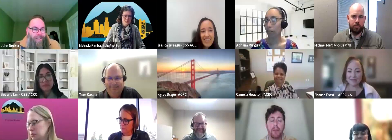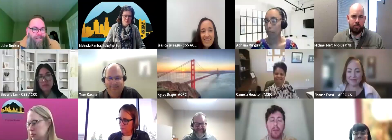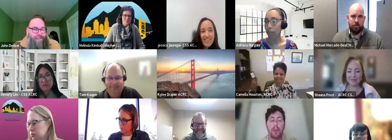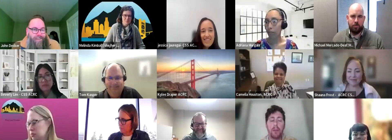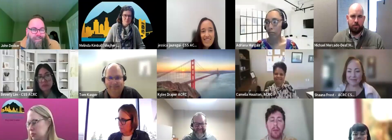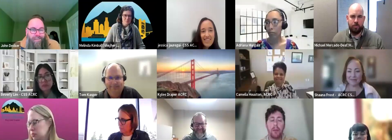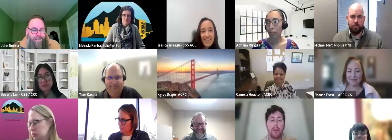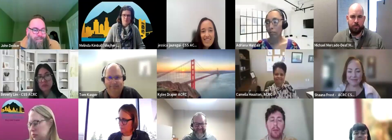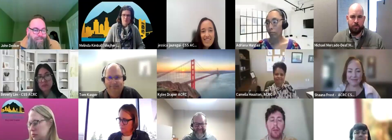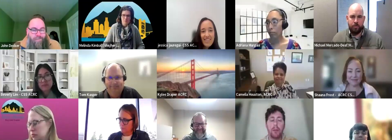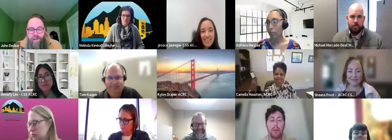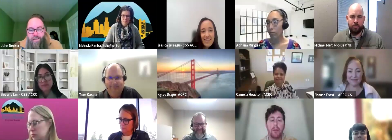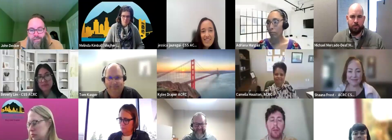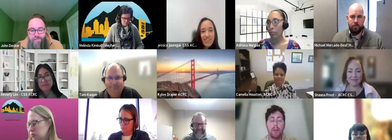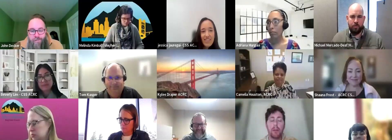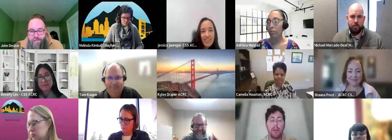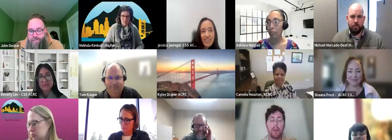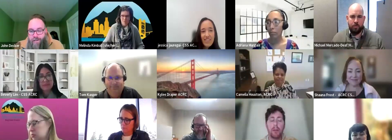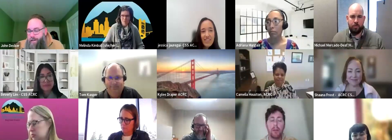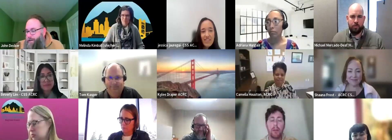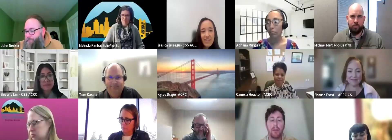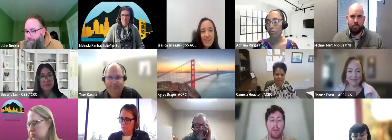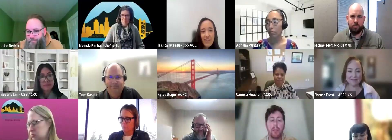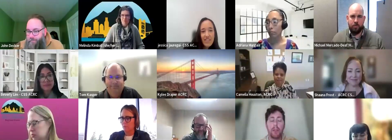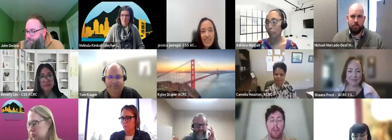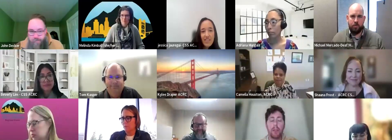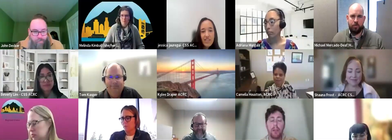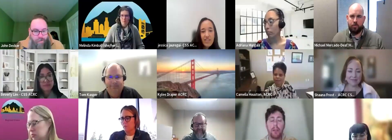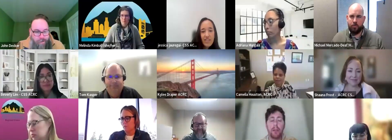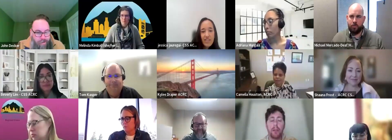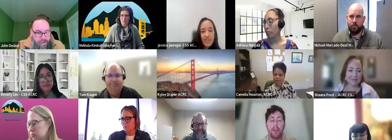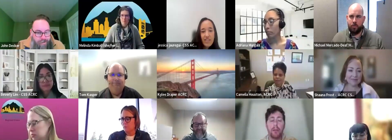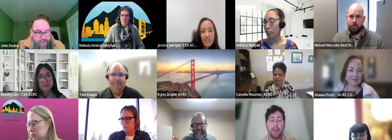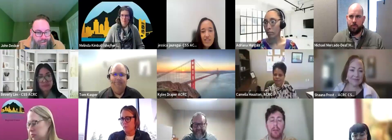All right. That was great. Thank you so much.